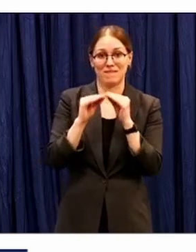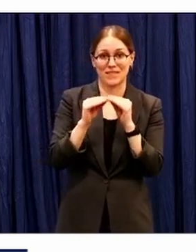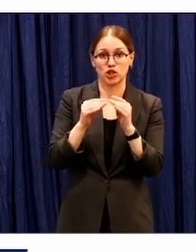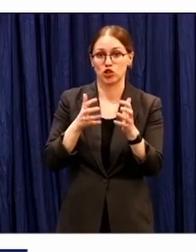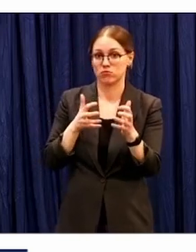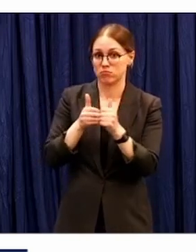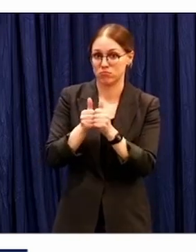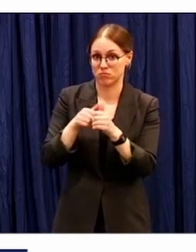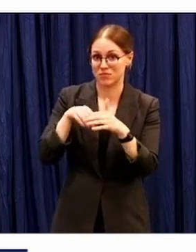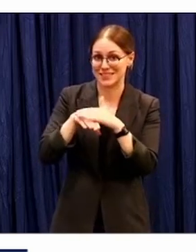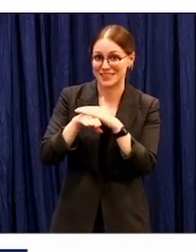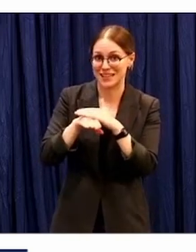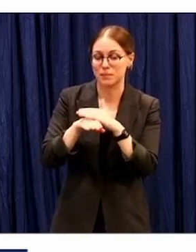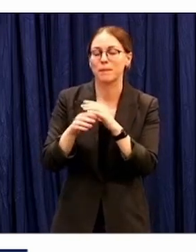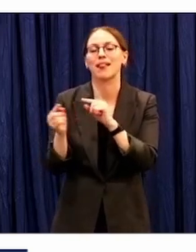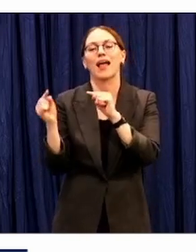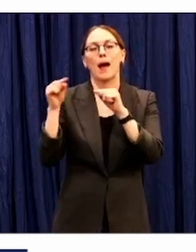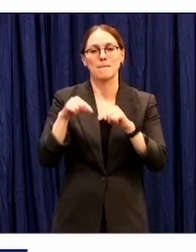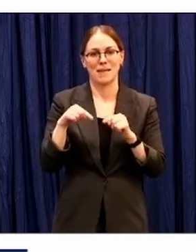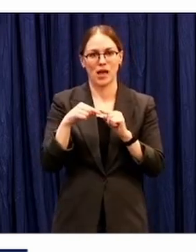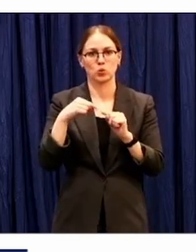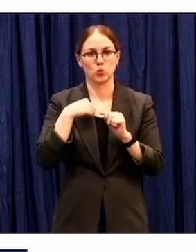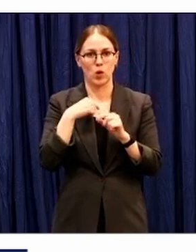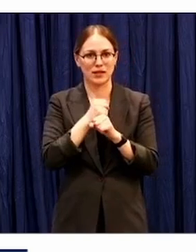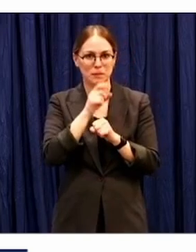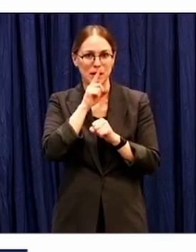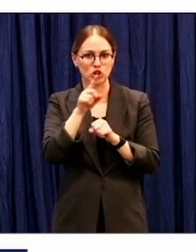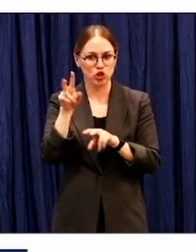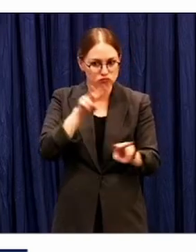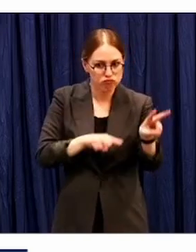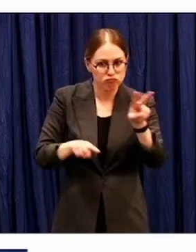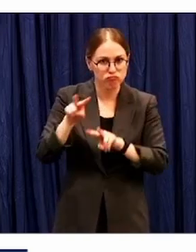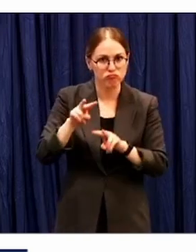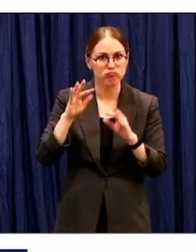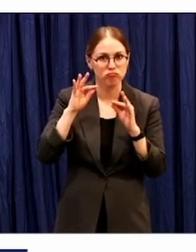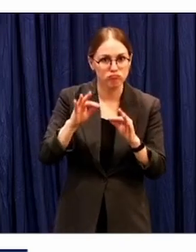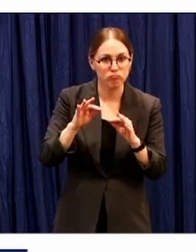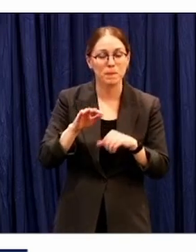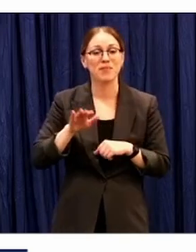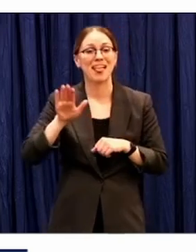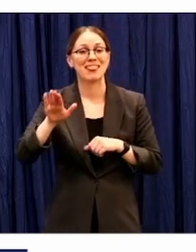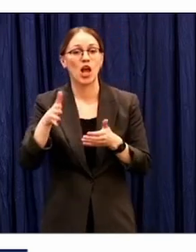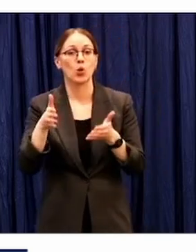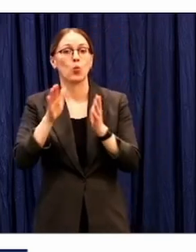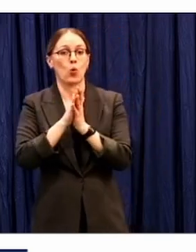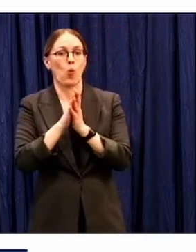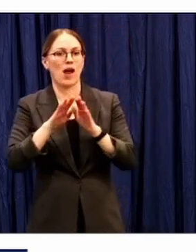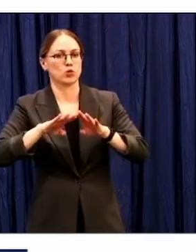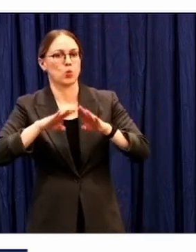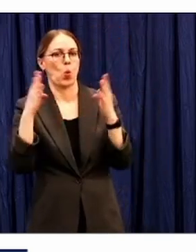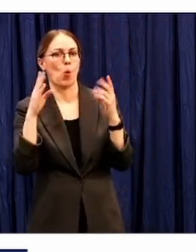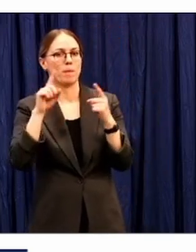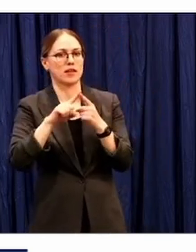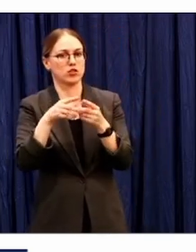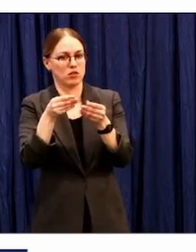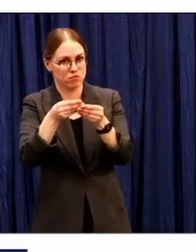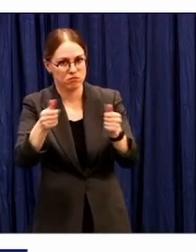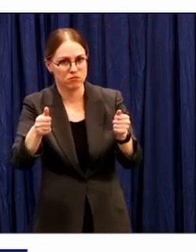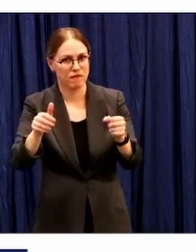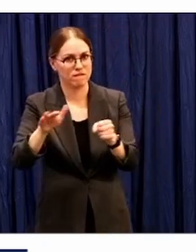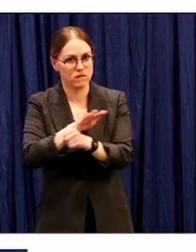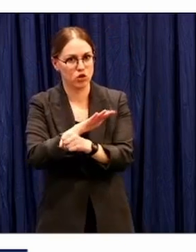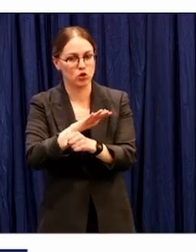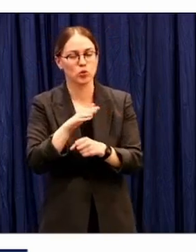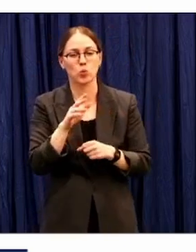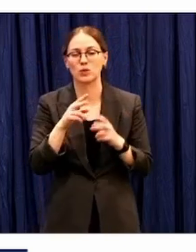for retesting, and their request stays open until no issues are found in their applications. So it's an iterative process